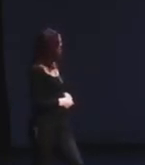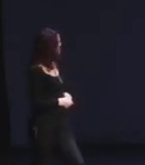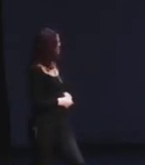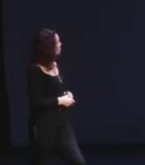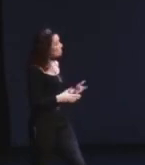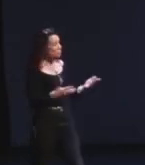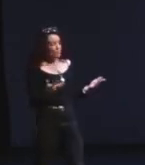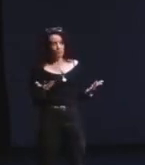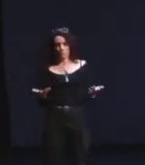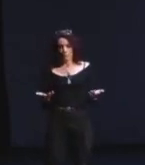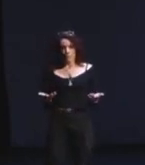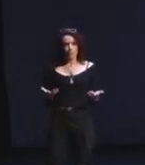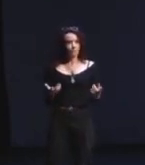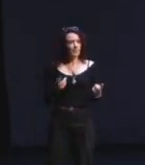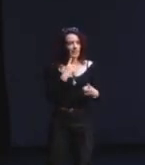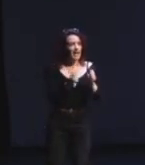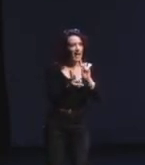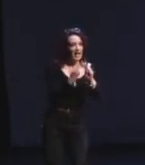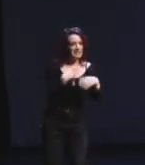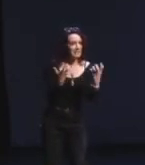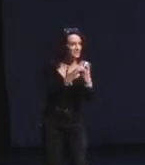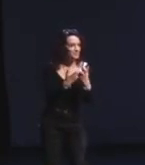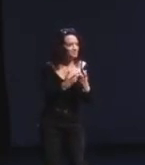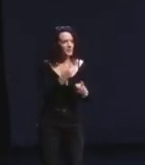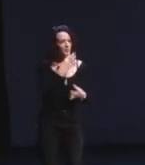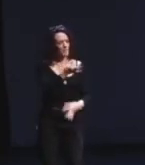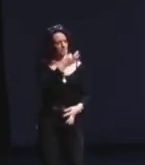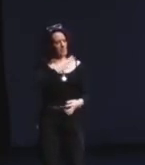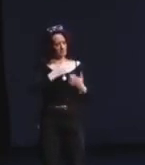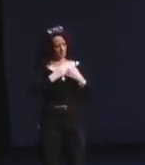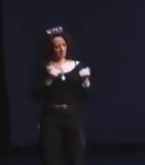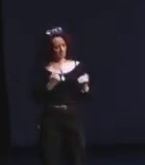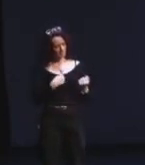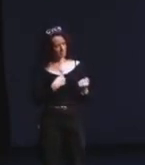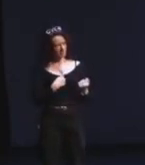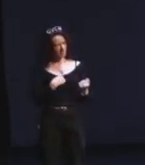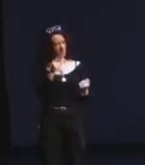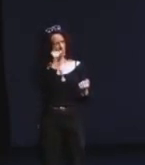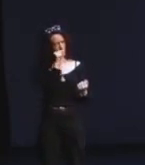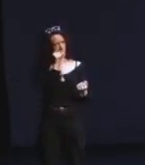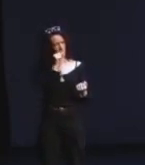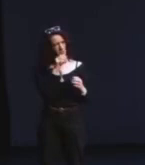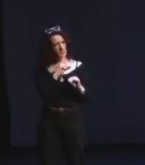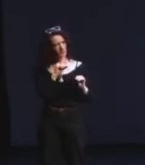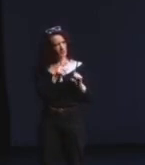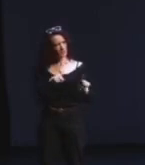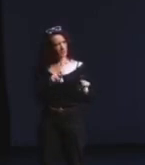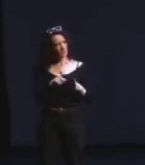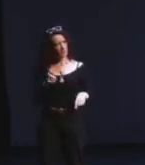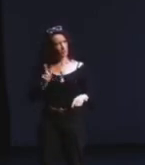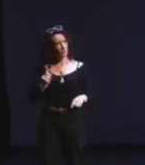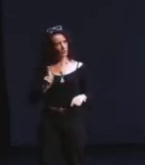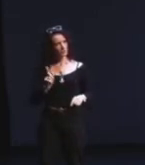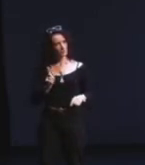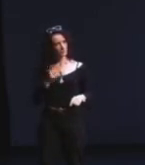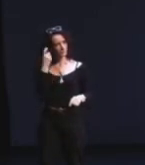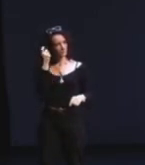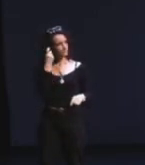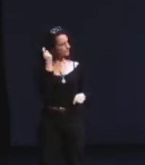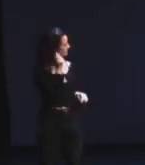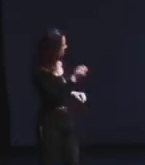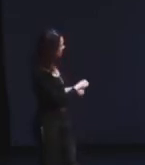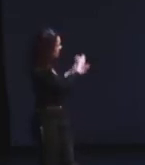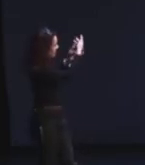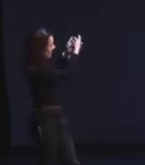And I think in order to be able to answer that question, we have to ask ourselves first what the purpose of music education is. So here's a